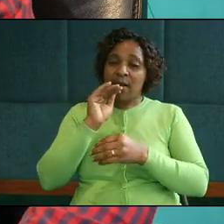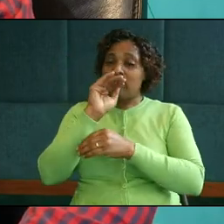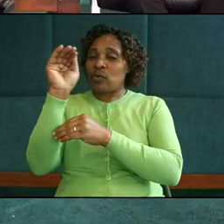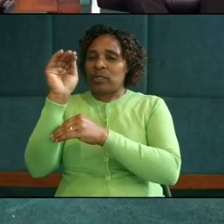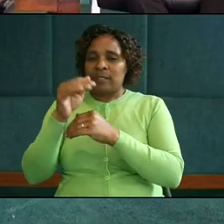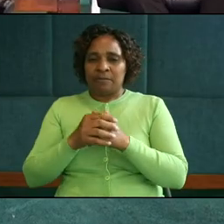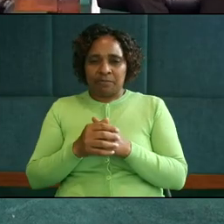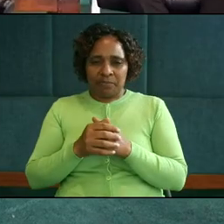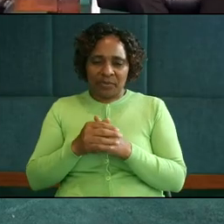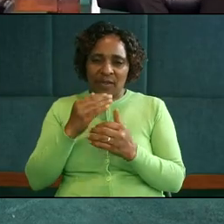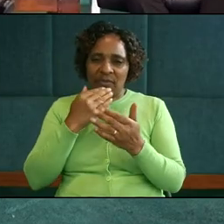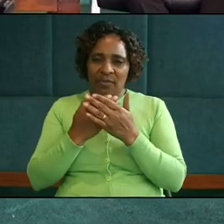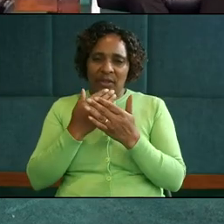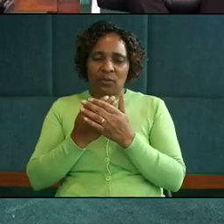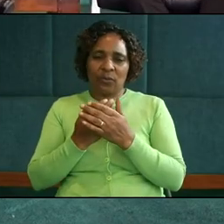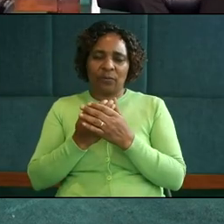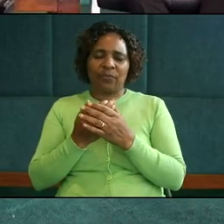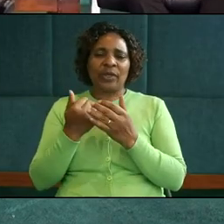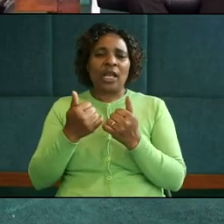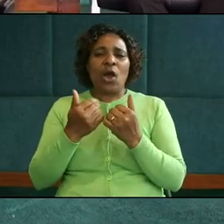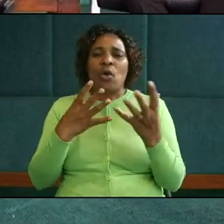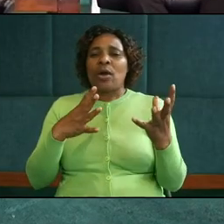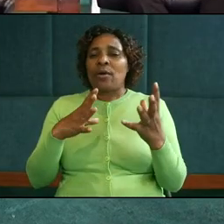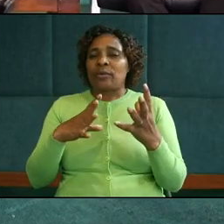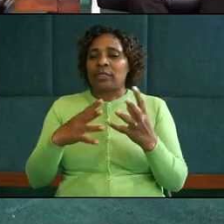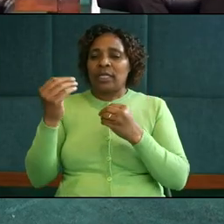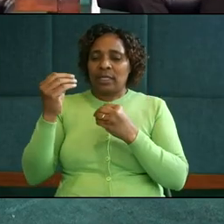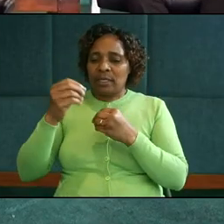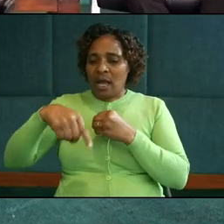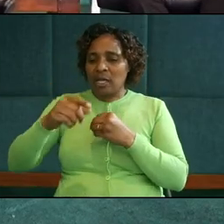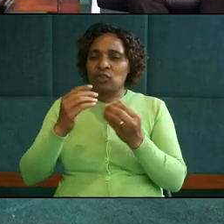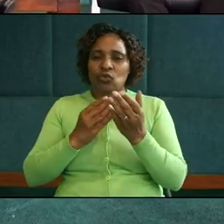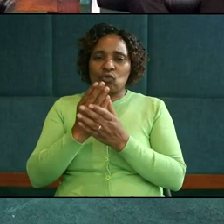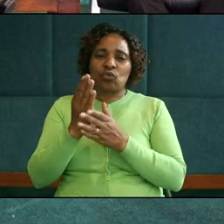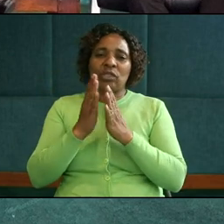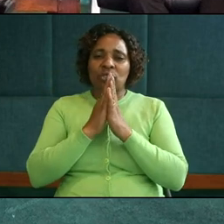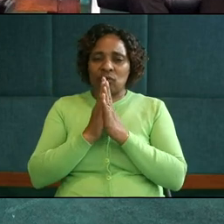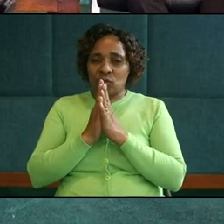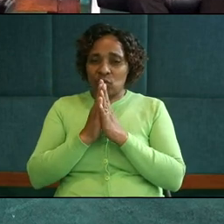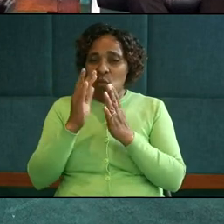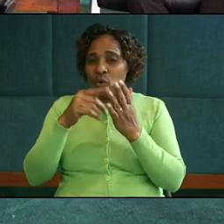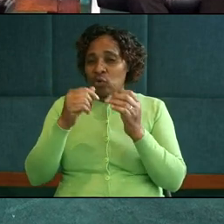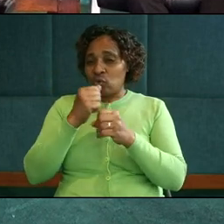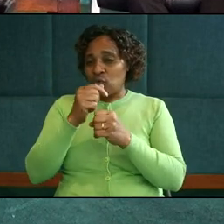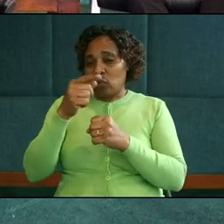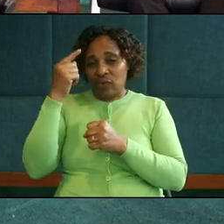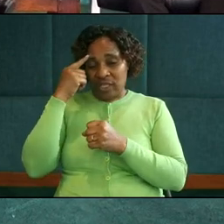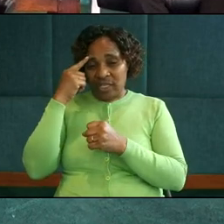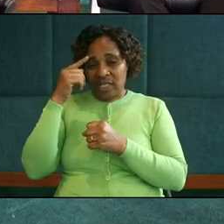Yeah. Yeah, thank you, Silas. I think there you've just taken us through very well, through the story and also through the What Do You Think section. Eh?